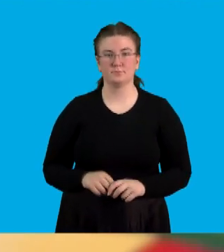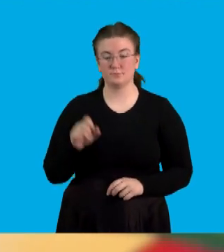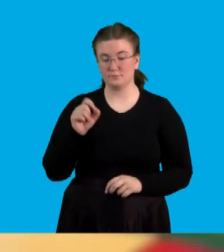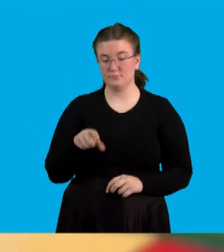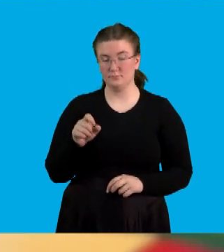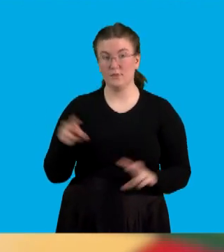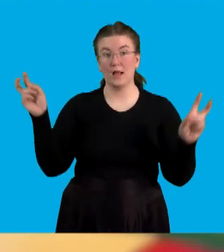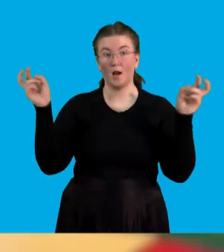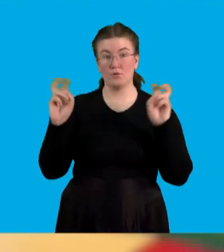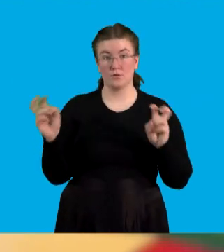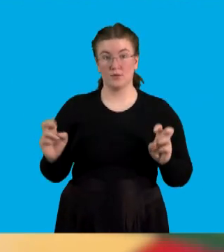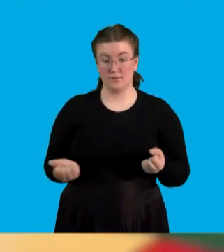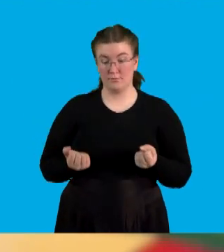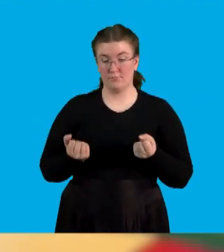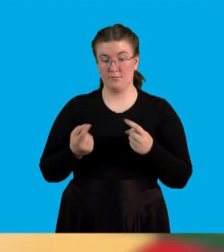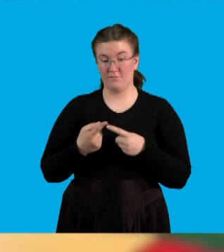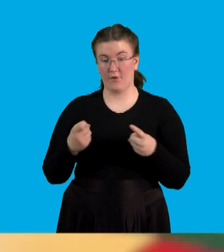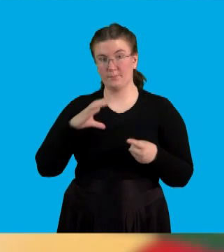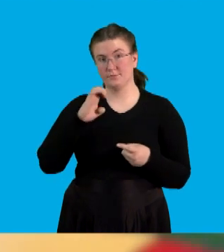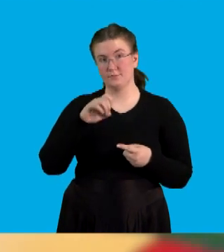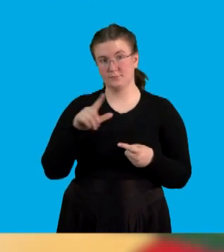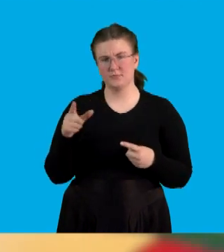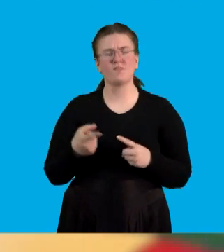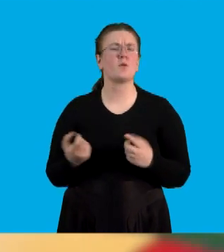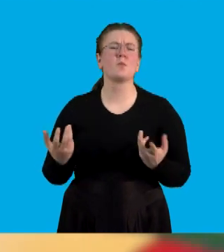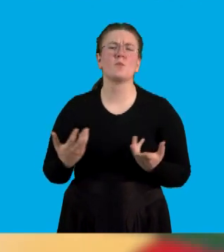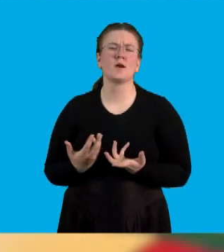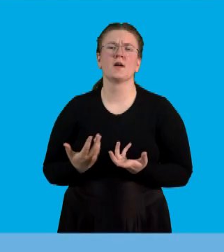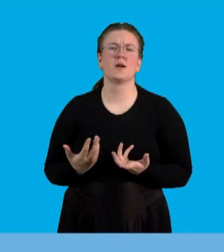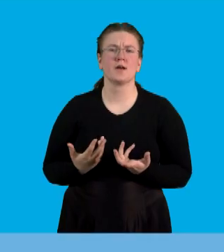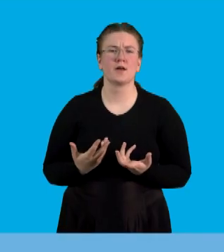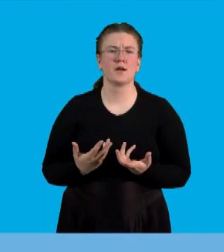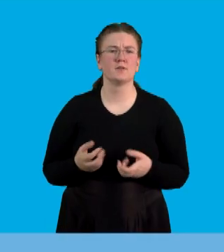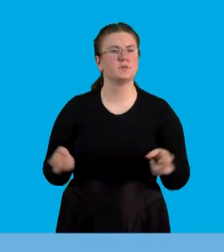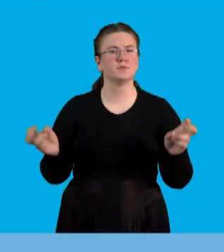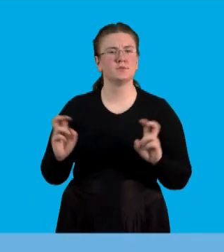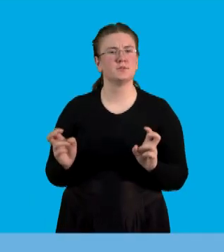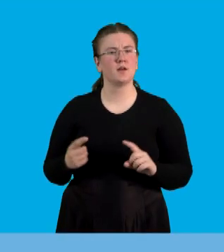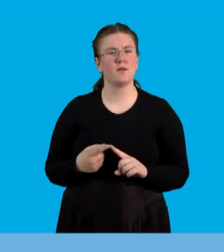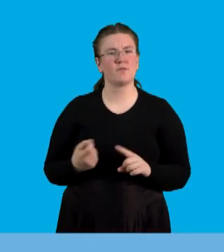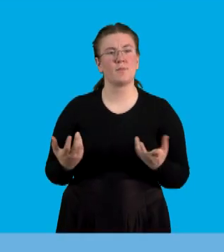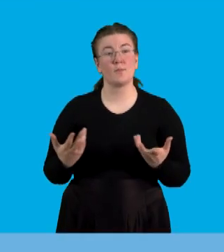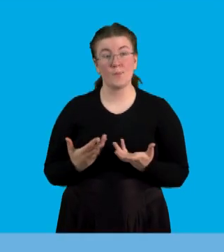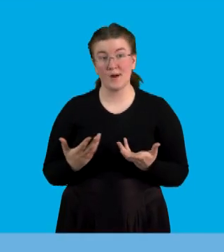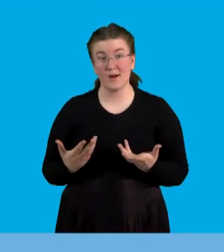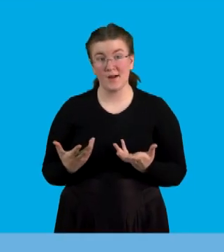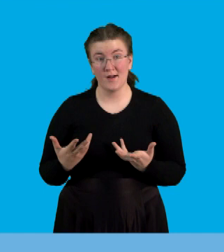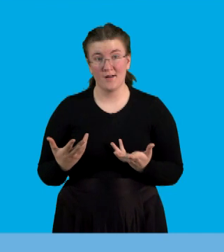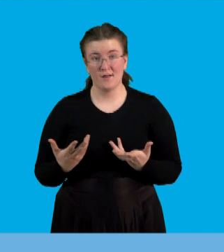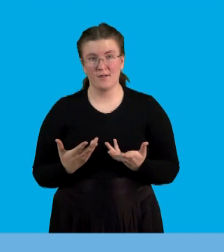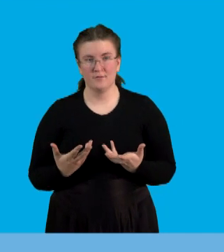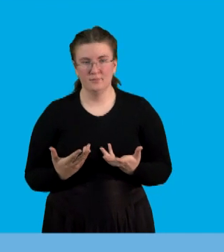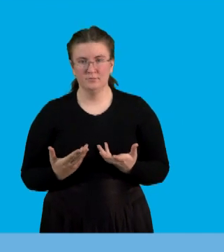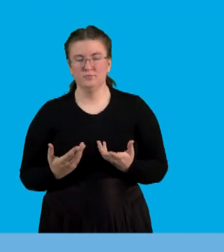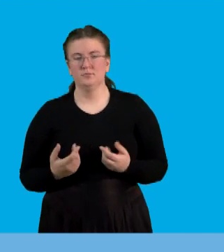circuit. So this energy that is being supplied by these cells, where does it come from? Where does this energy come from that is being supplied